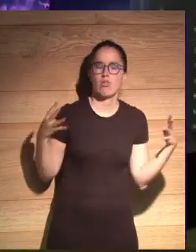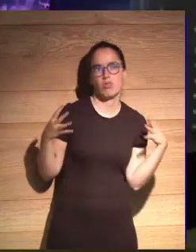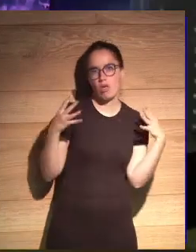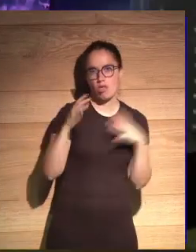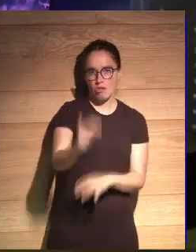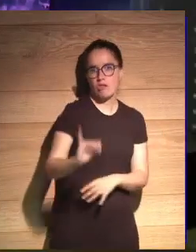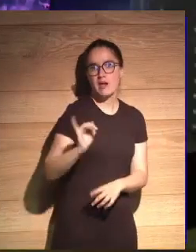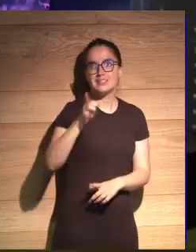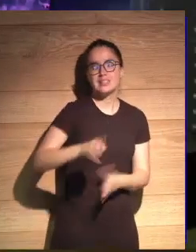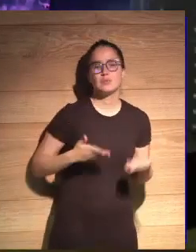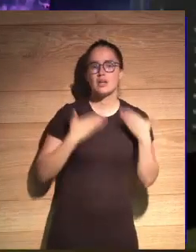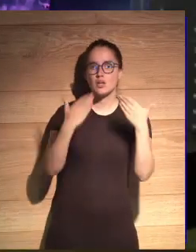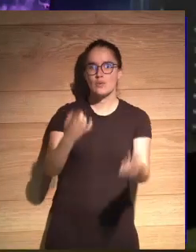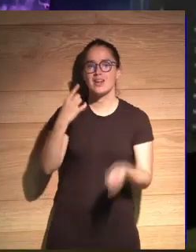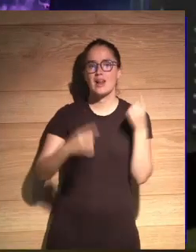with